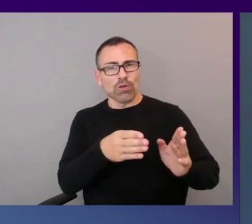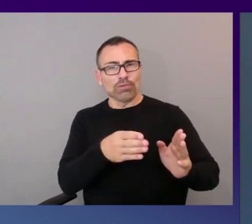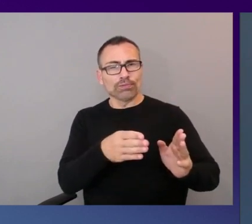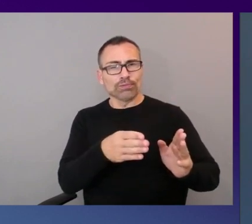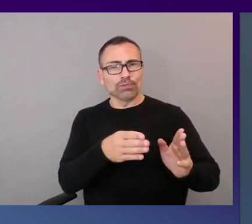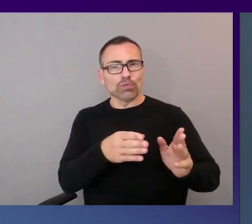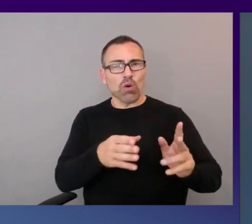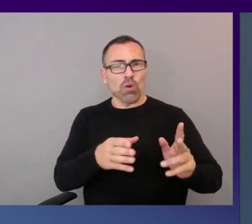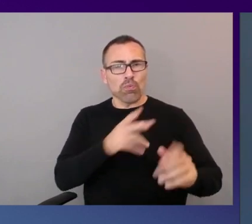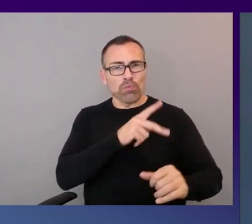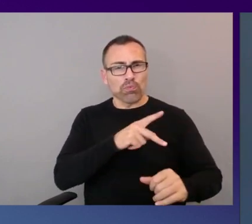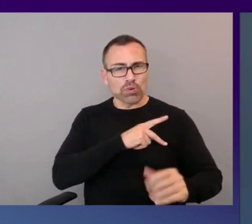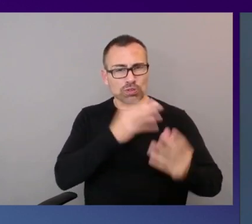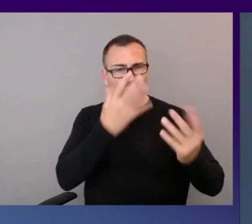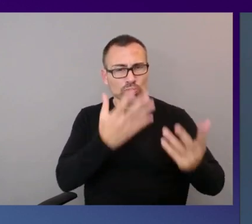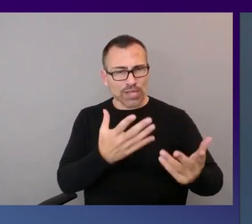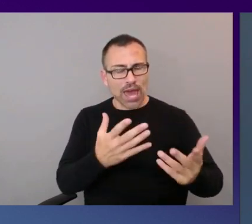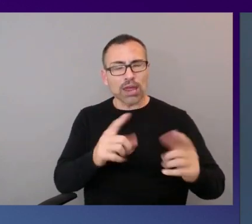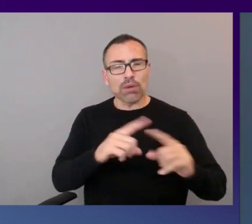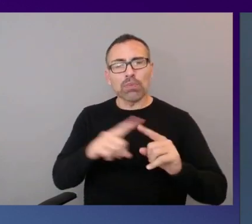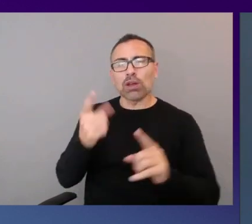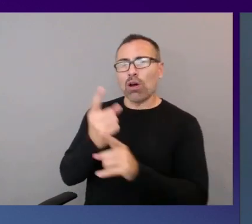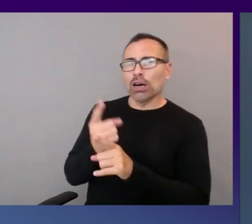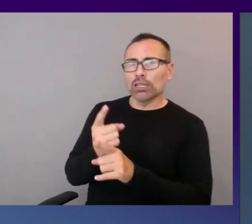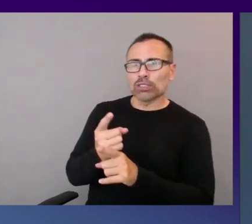questions around copyright and